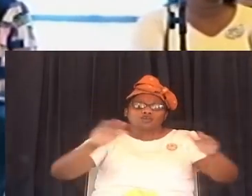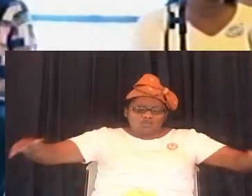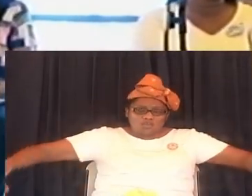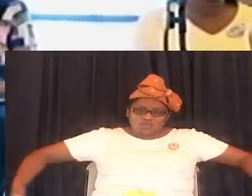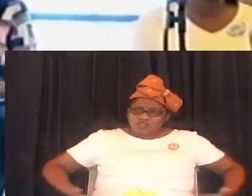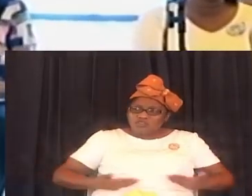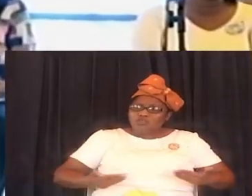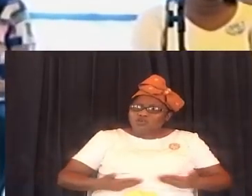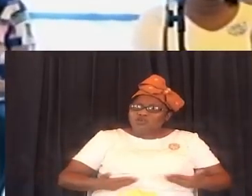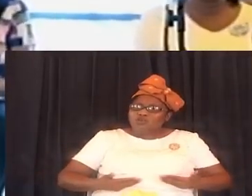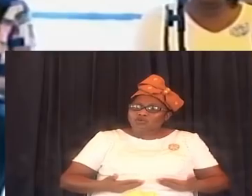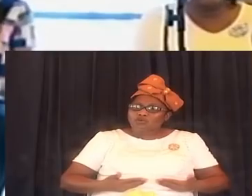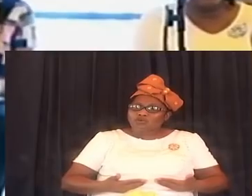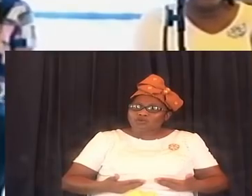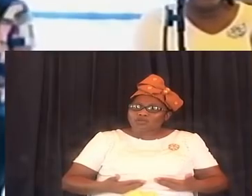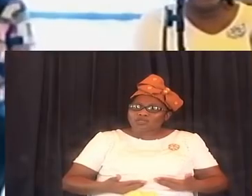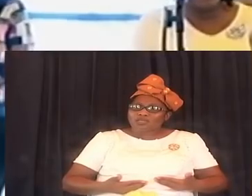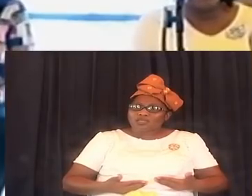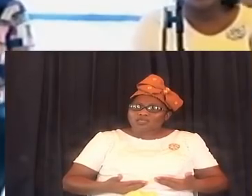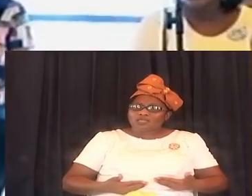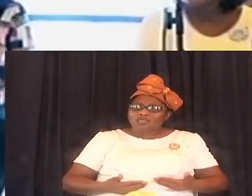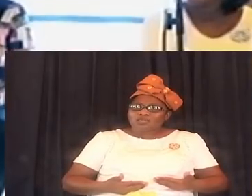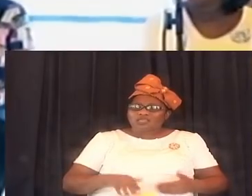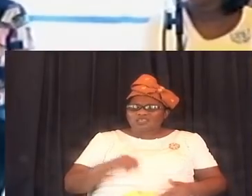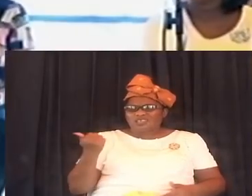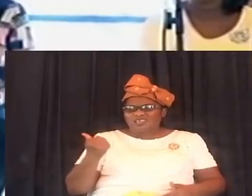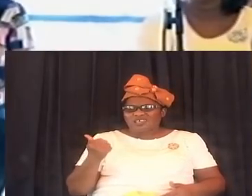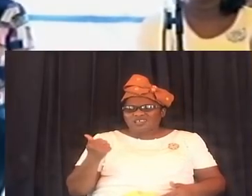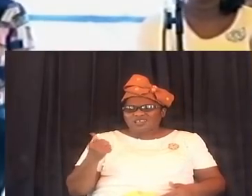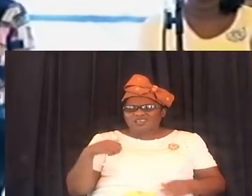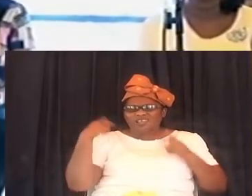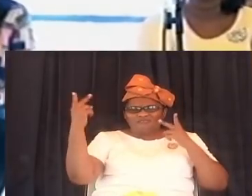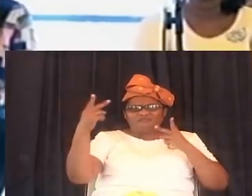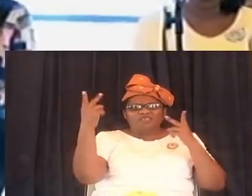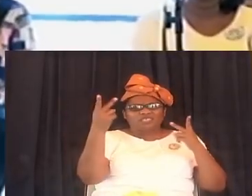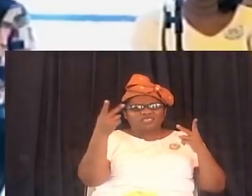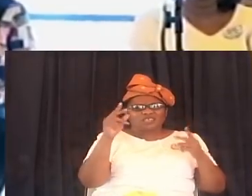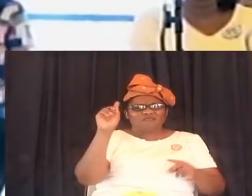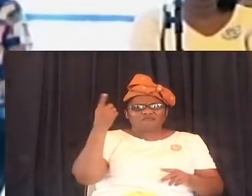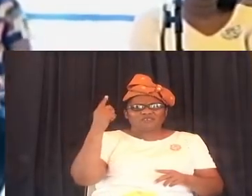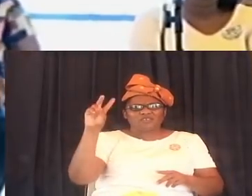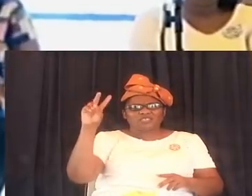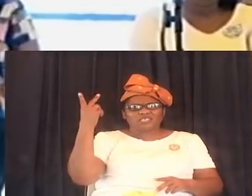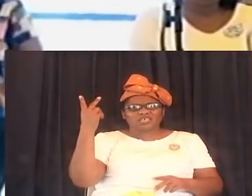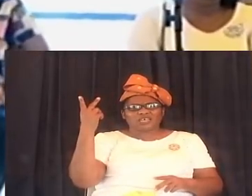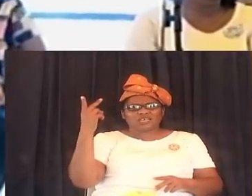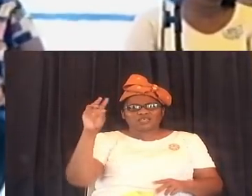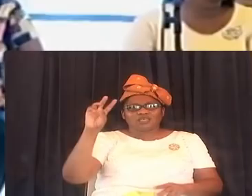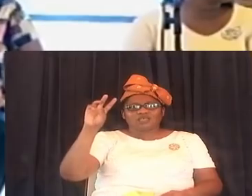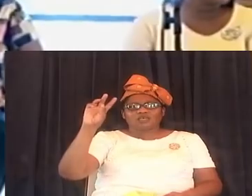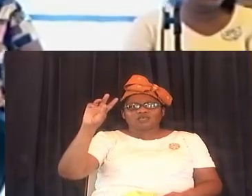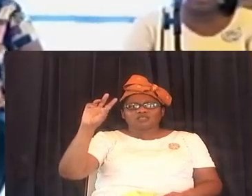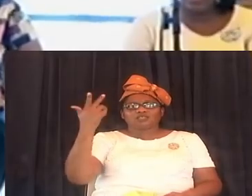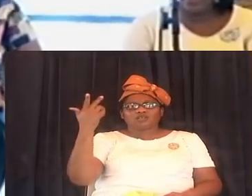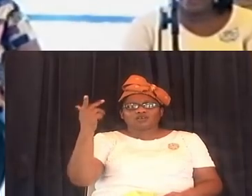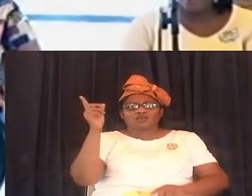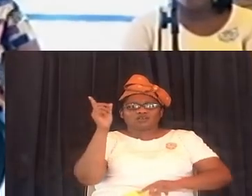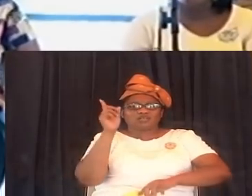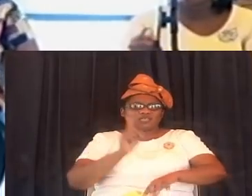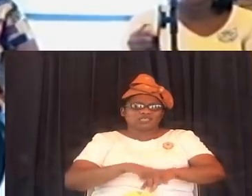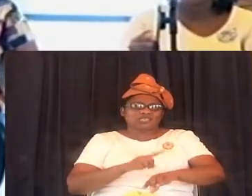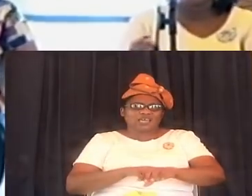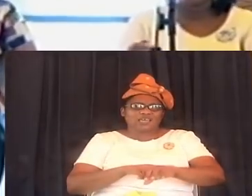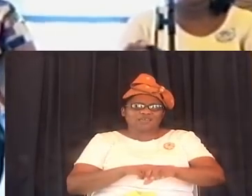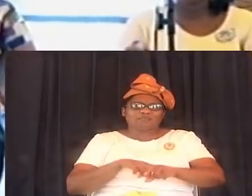amen, amen. Do we have any visitors in our midst? Any visitor? First, second, third time visitor? Let me see you